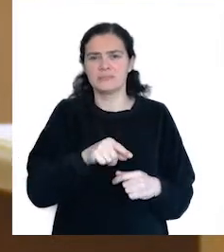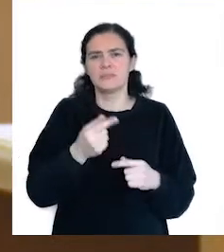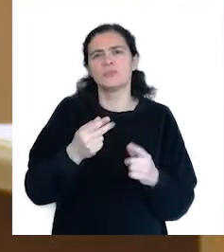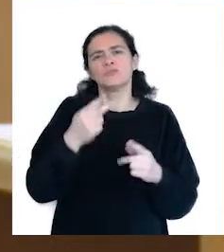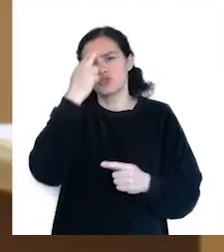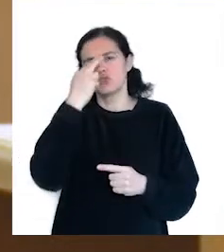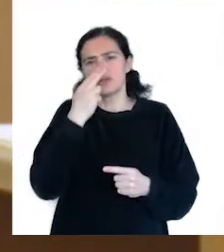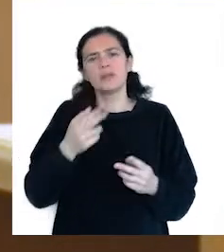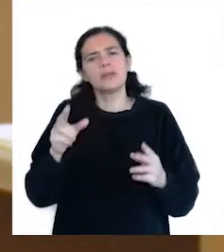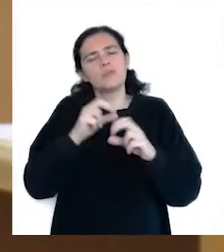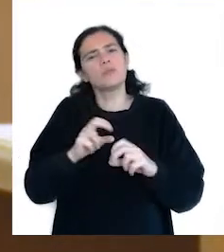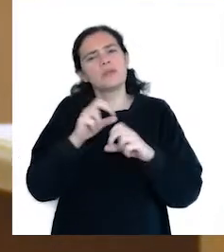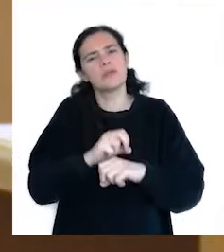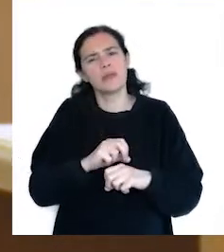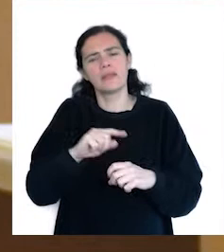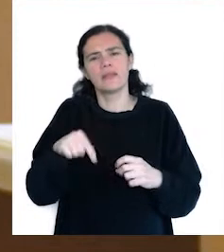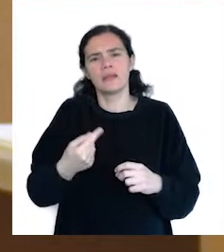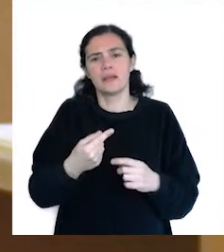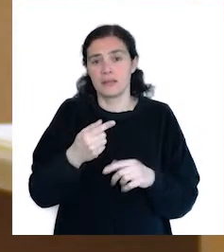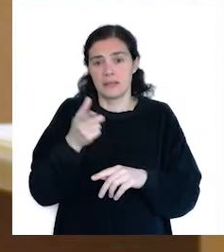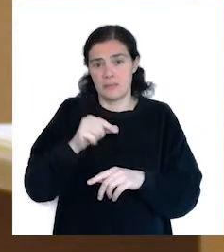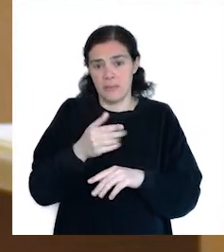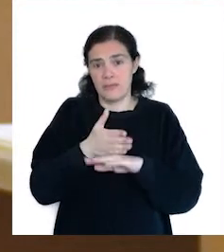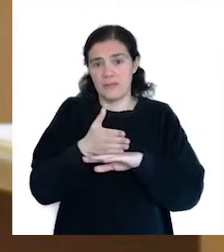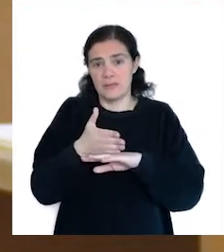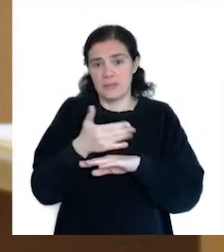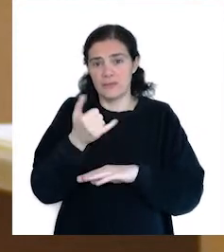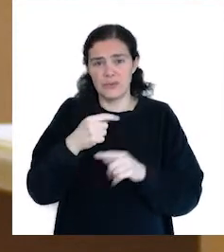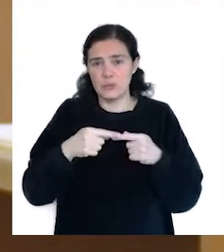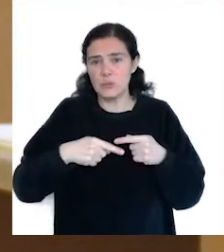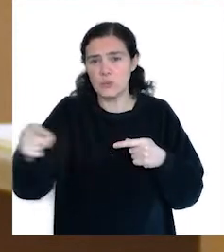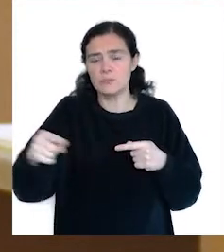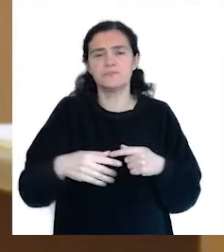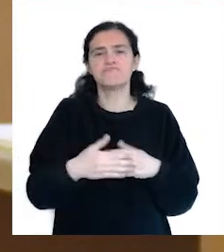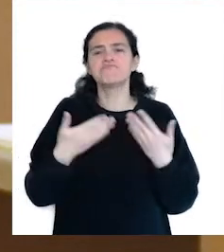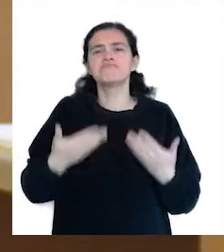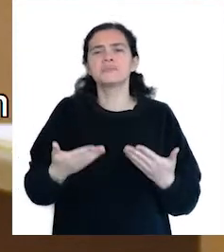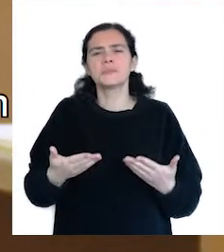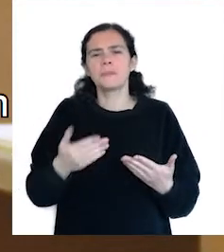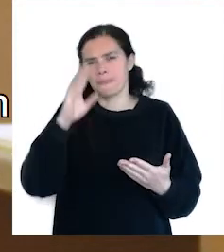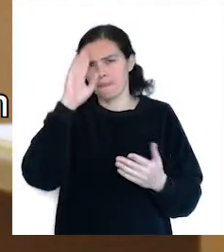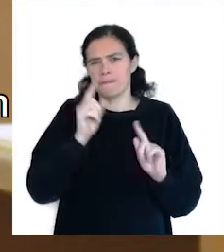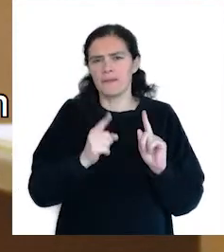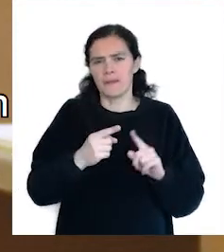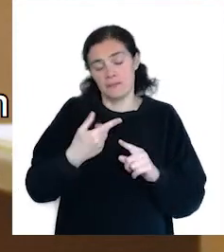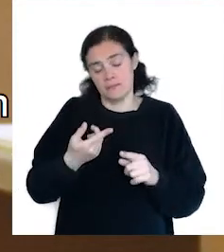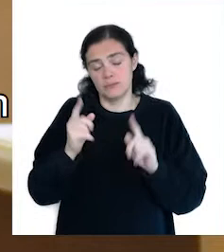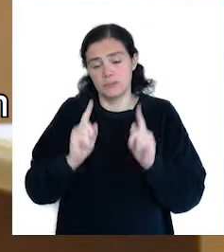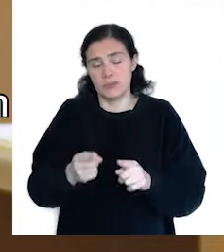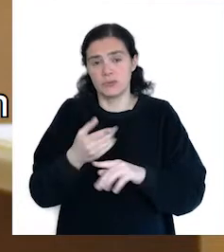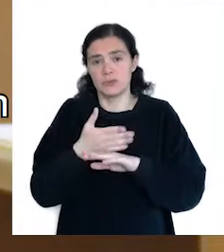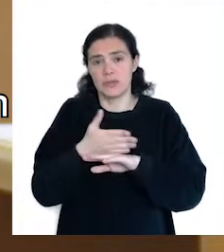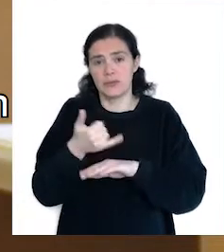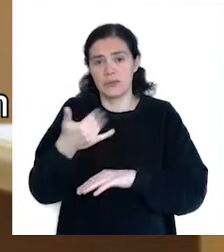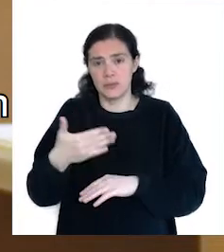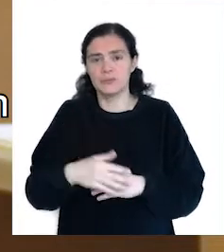the history of modernity, meaning the entire 20th century, up to now, beginning of the